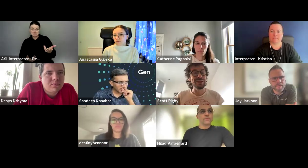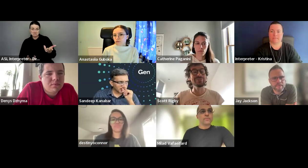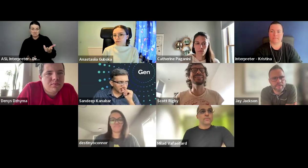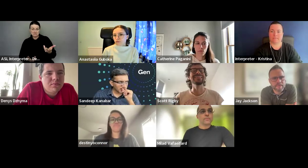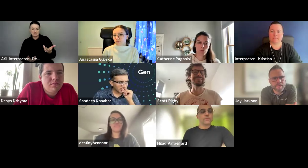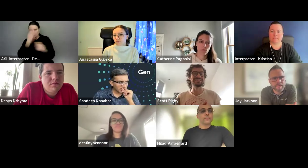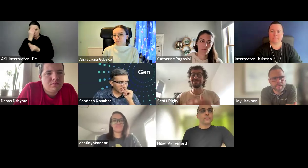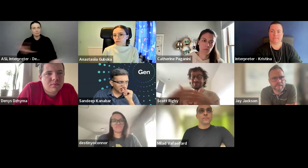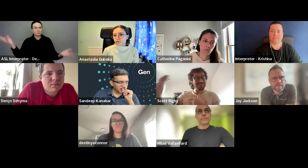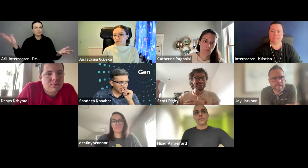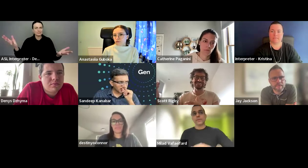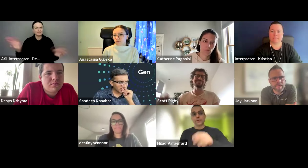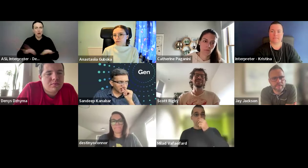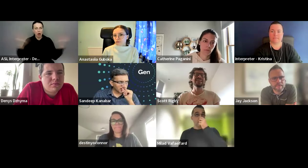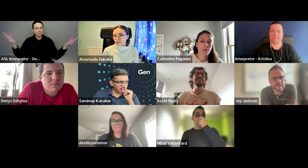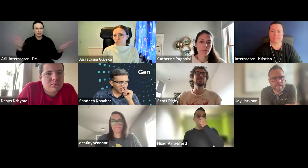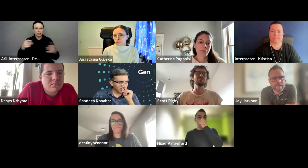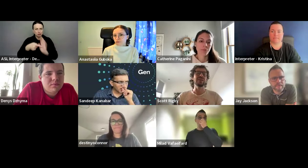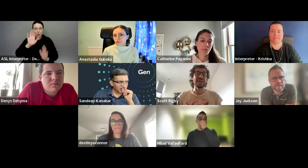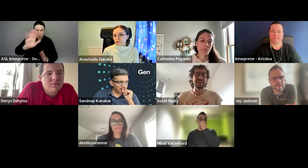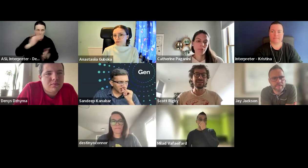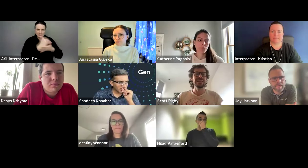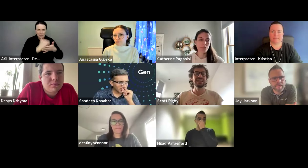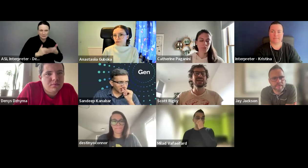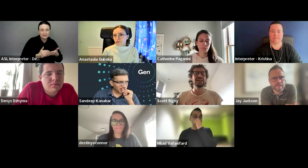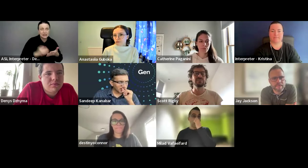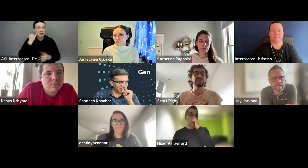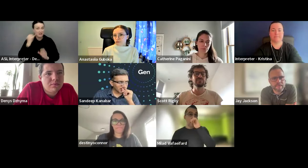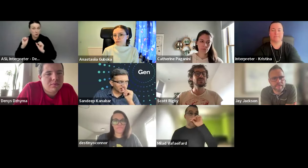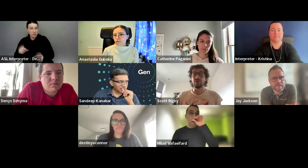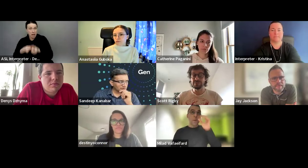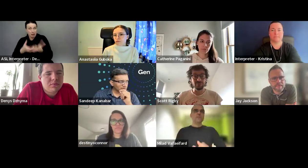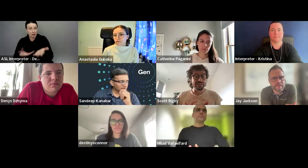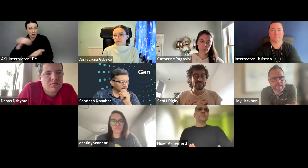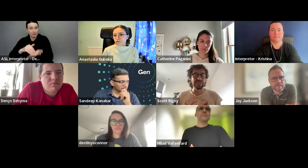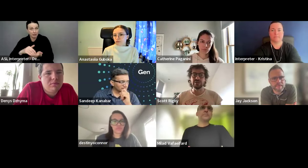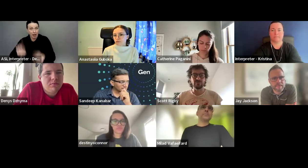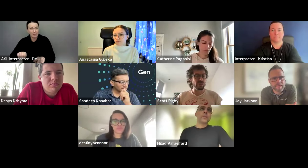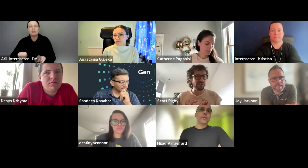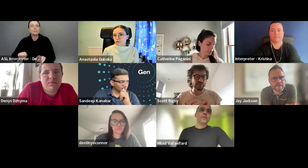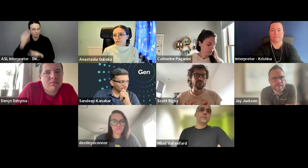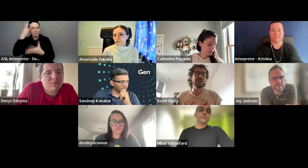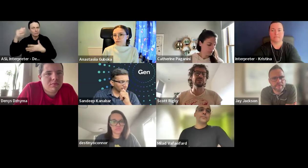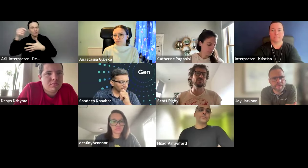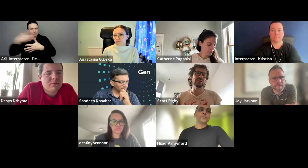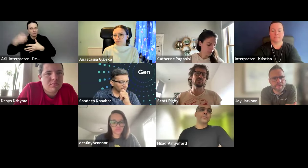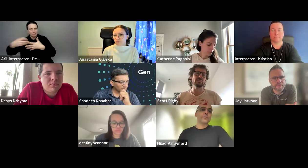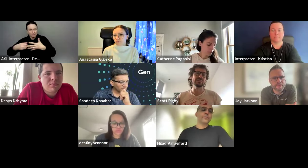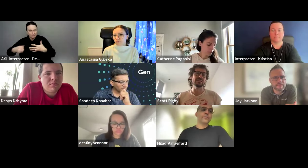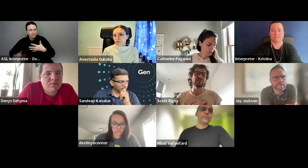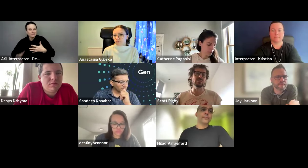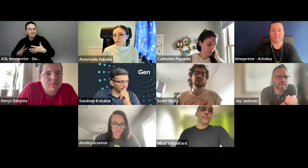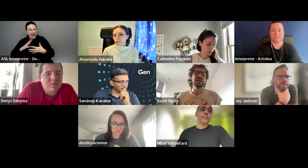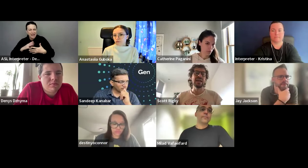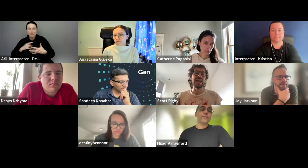let that be known, and show your exact steps. If you can, also let that be known. Great, we verified that we can